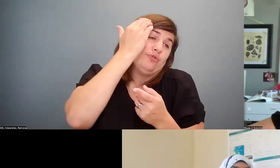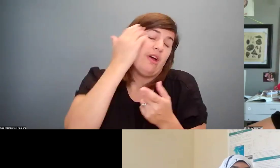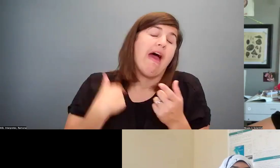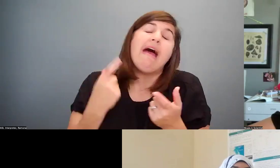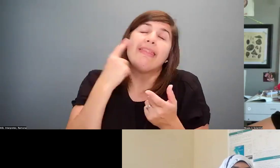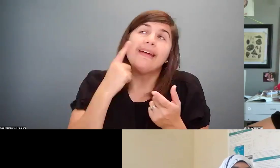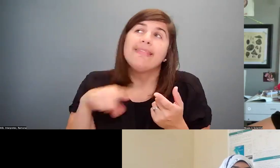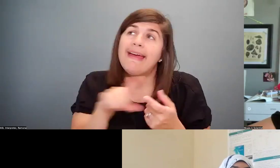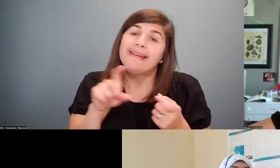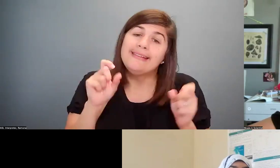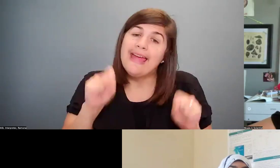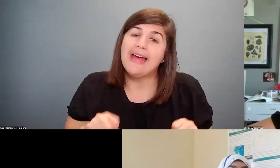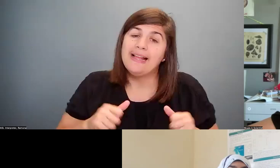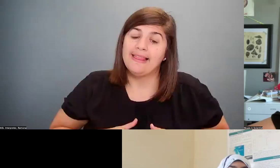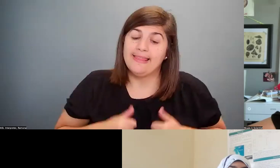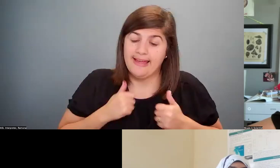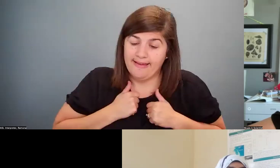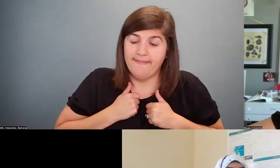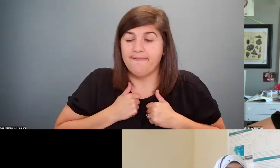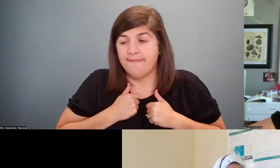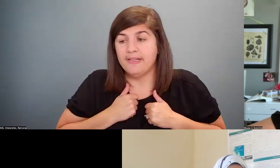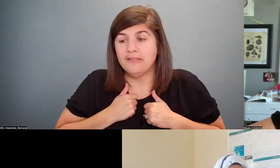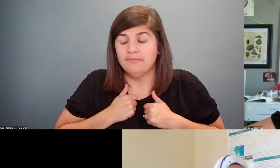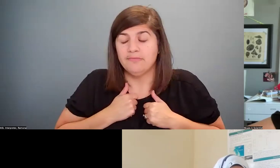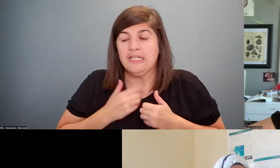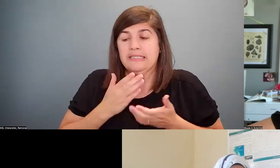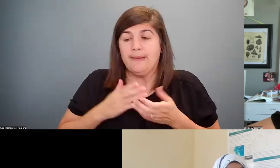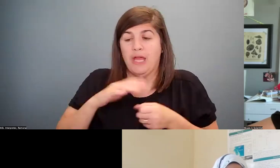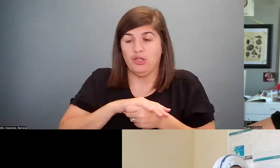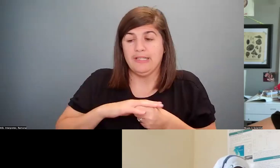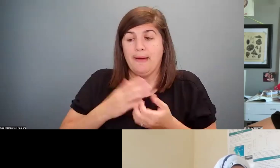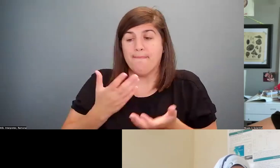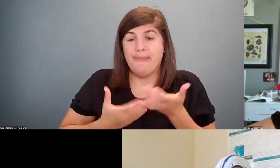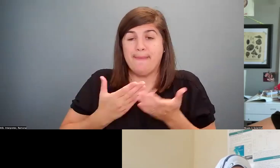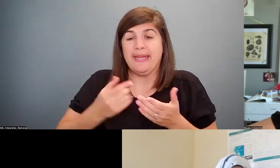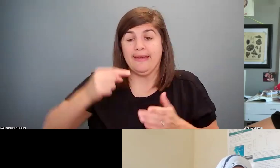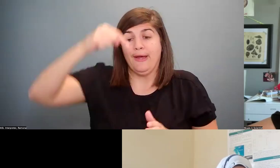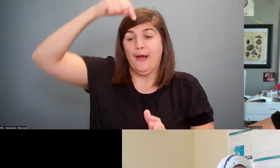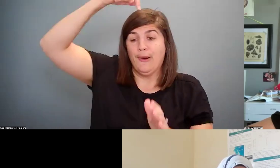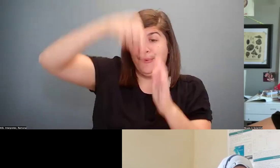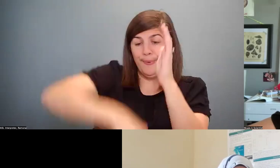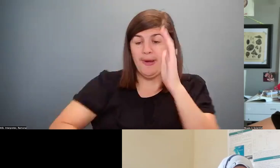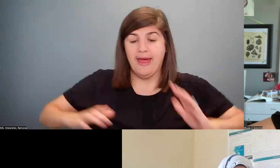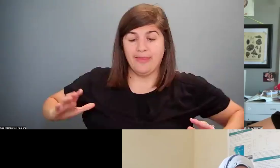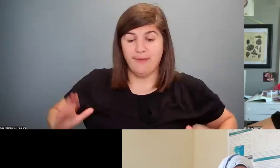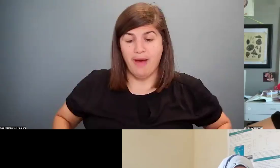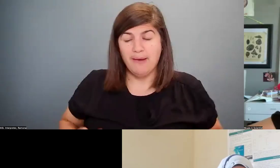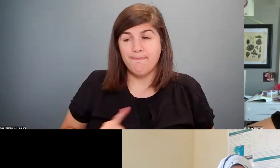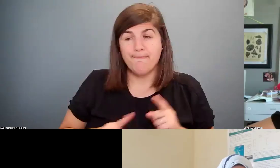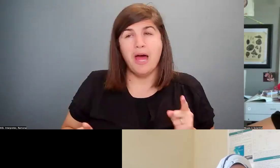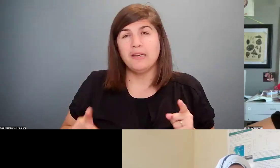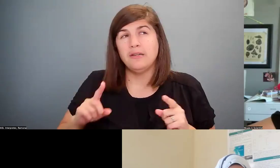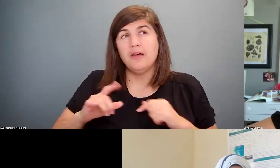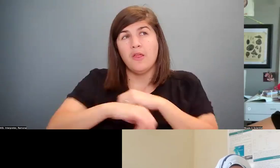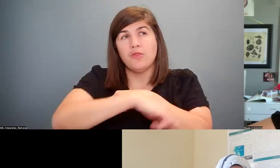can be living in areas where at the very, very bottom of the ocean there are underwater volcanoes, but I'm not so sure that